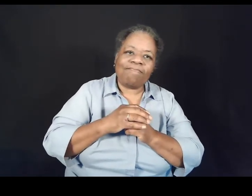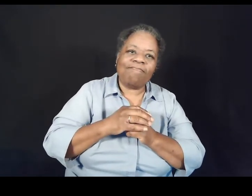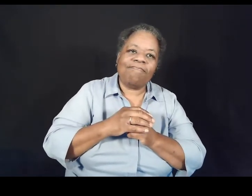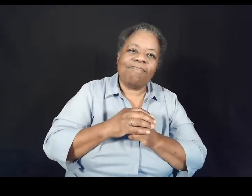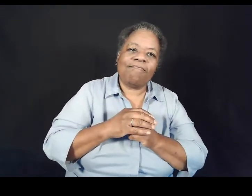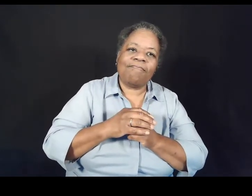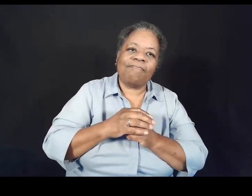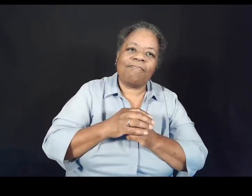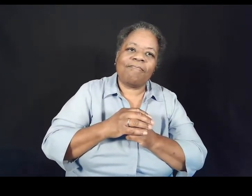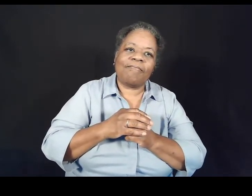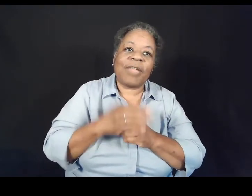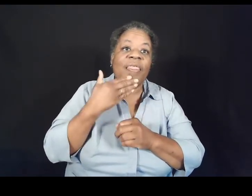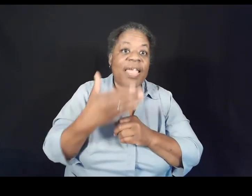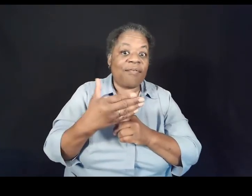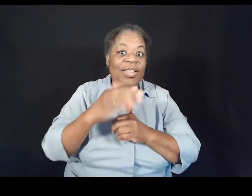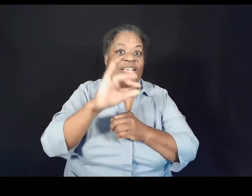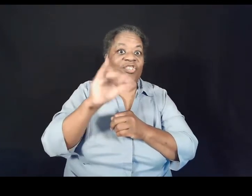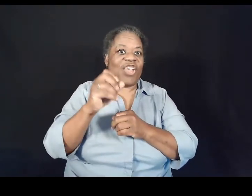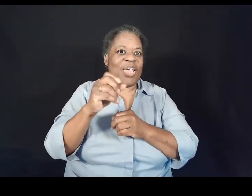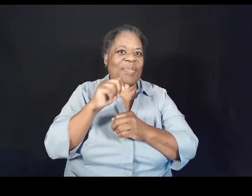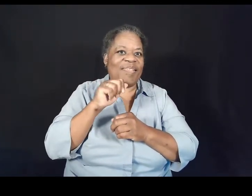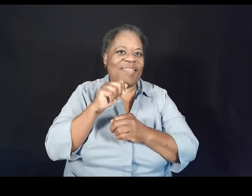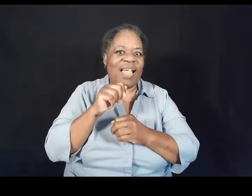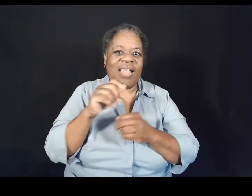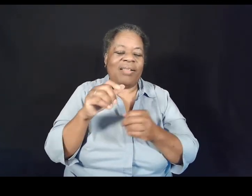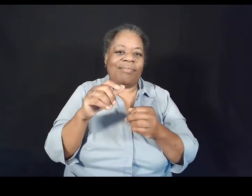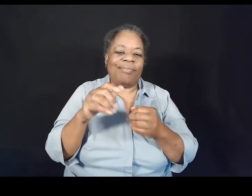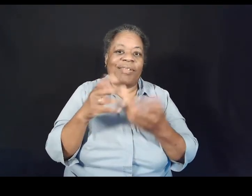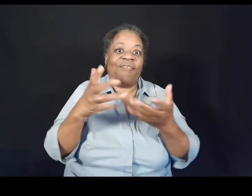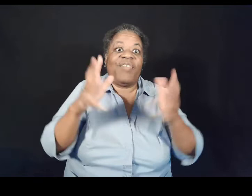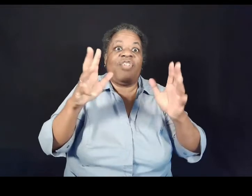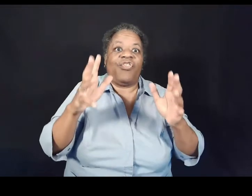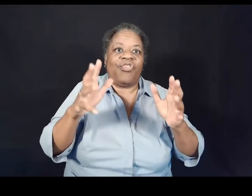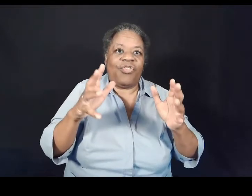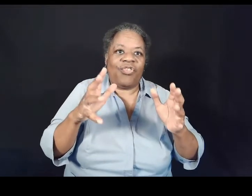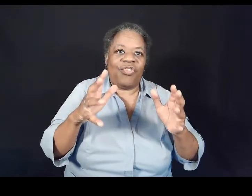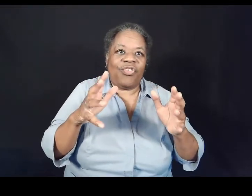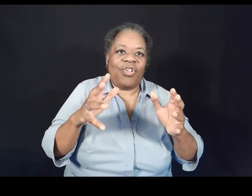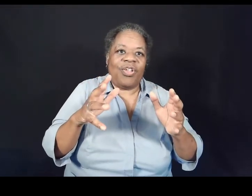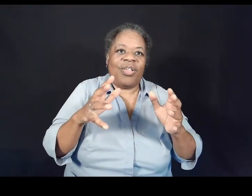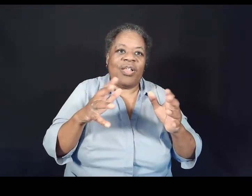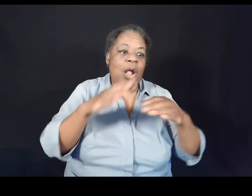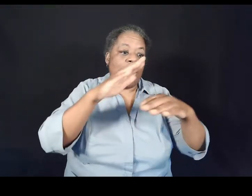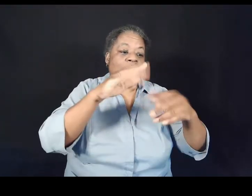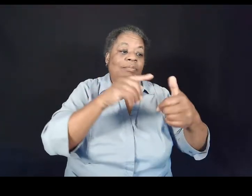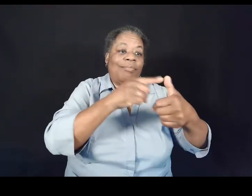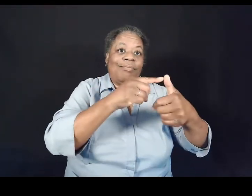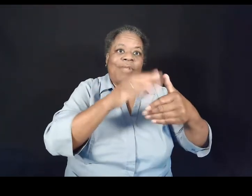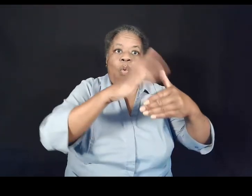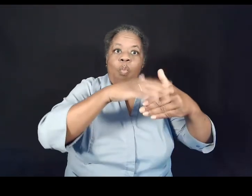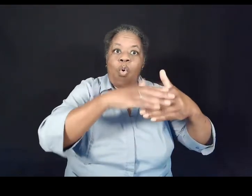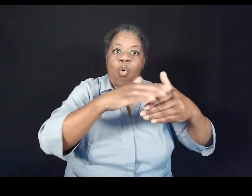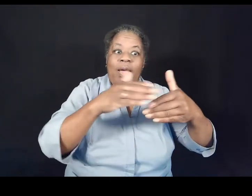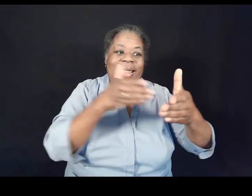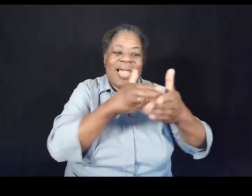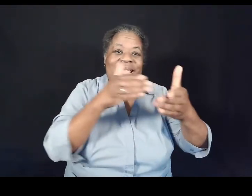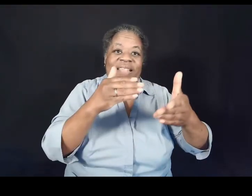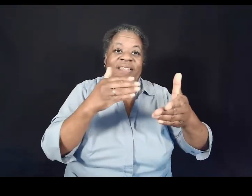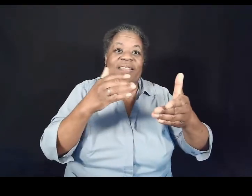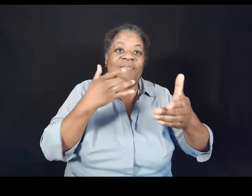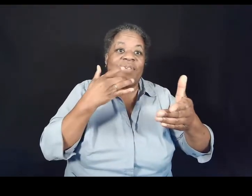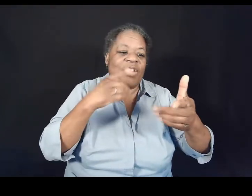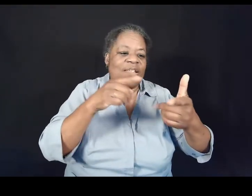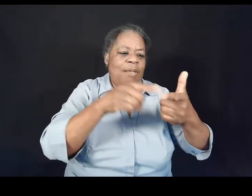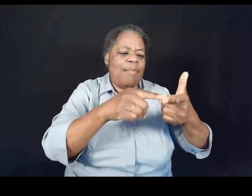Well, thankfully, James doesn't leave us here. Having warned us against favoritism and shown us why it's